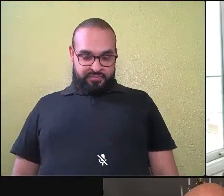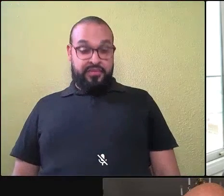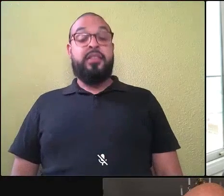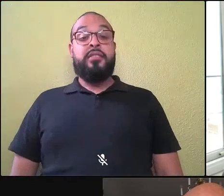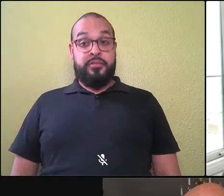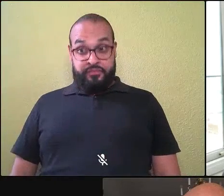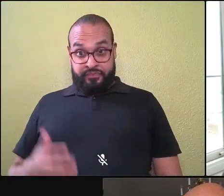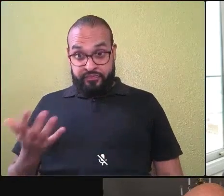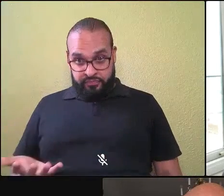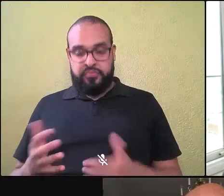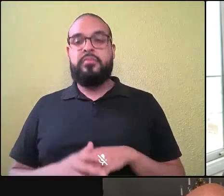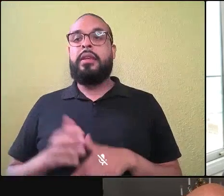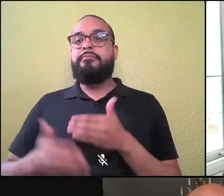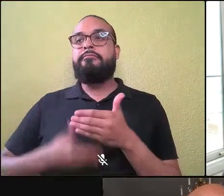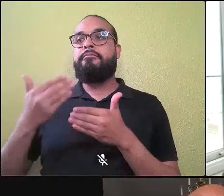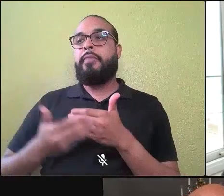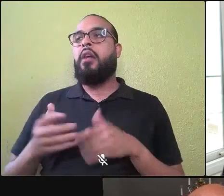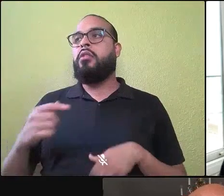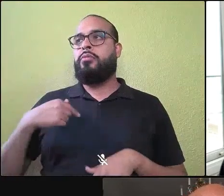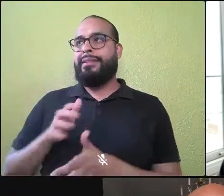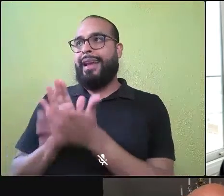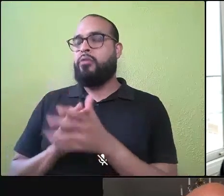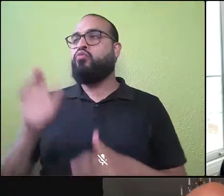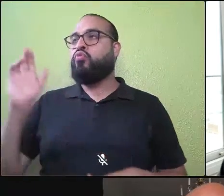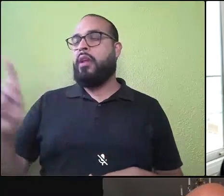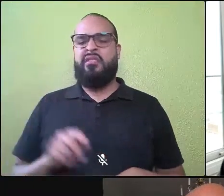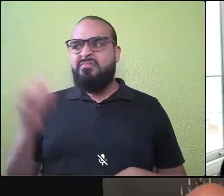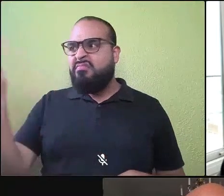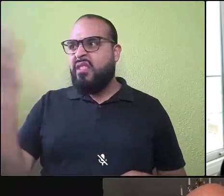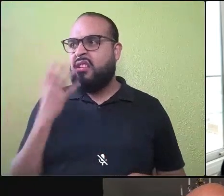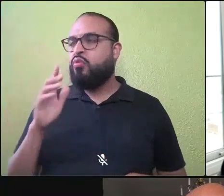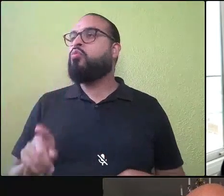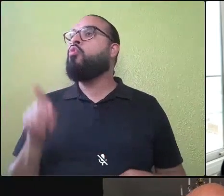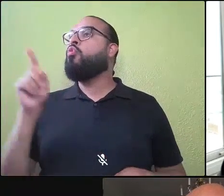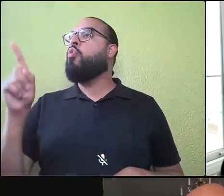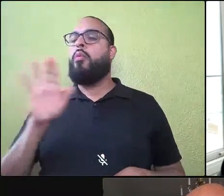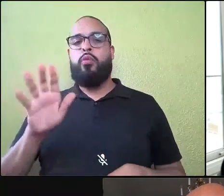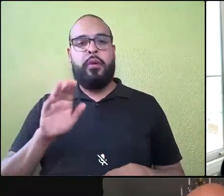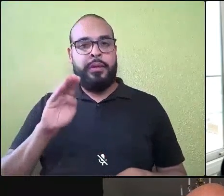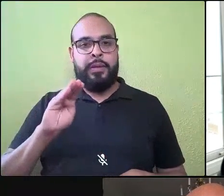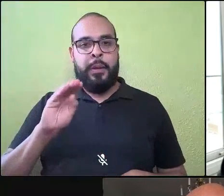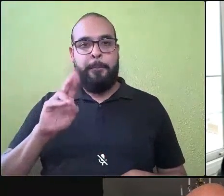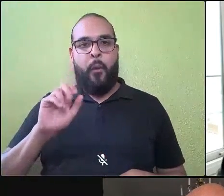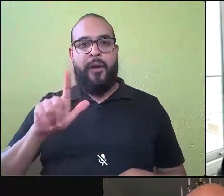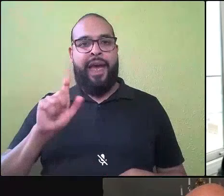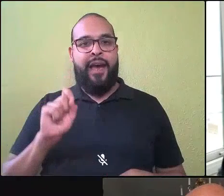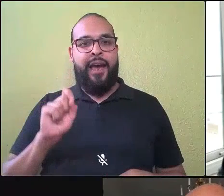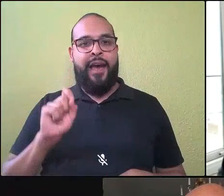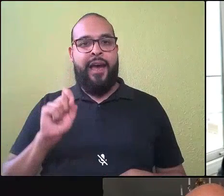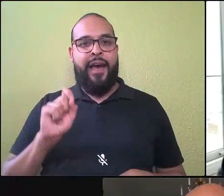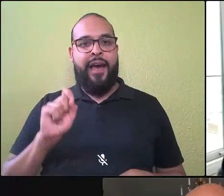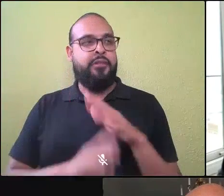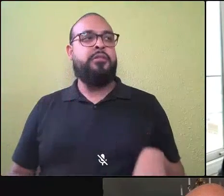to give their morale on a scale of 1 to 5, with 5 being the highest, both professionally and